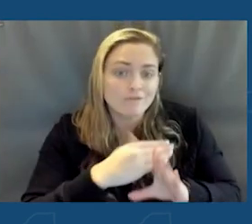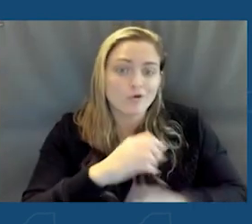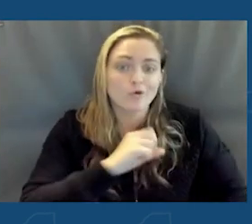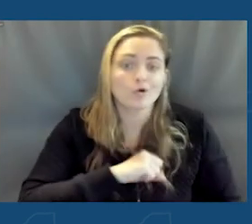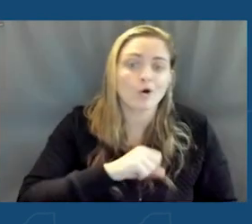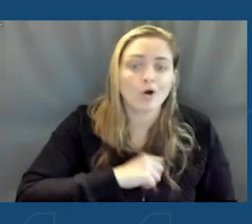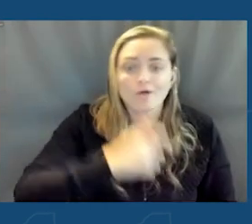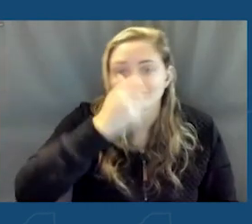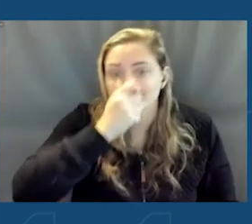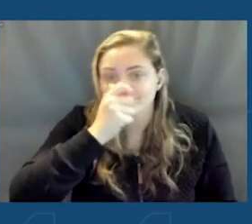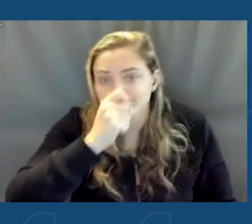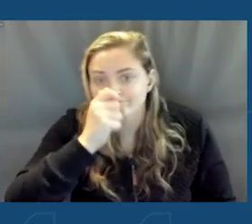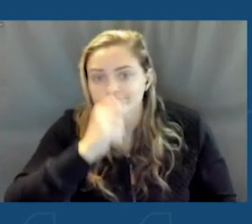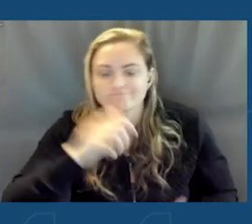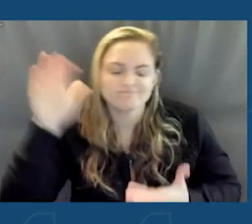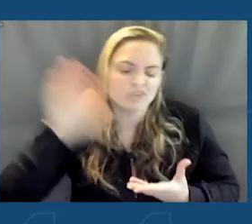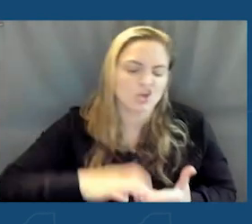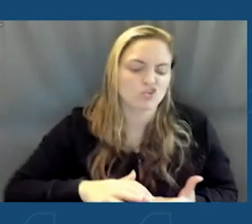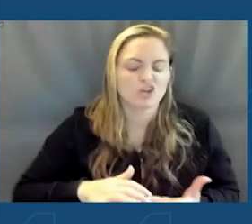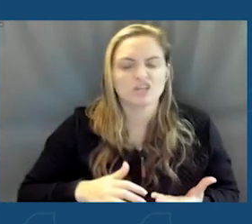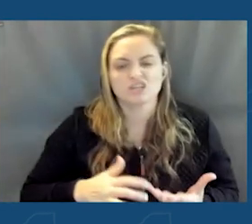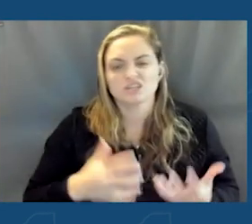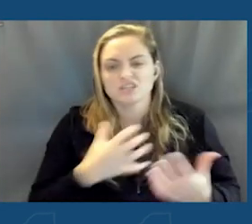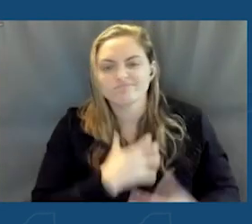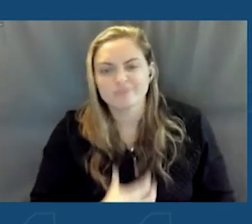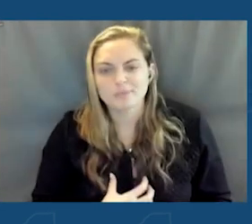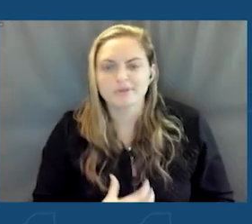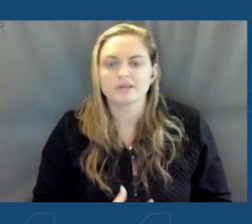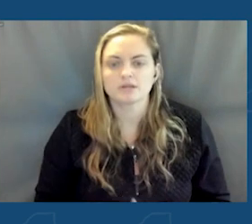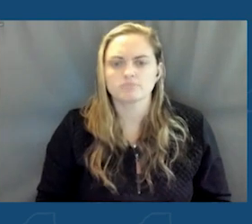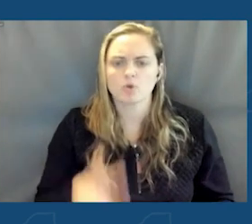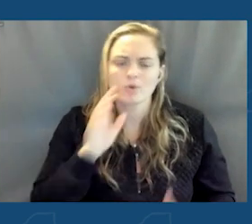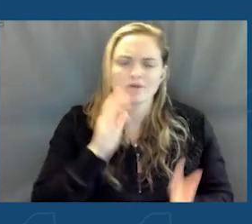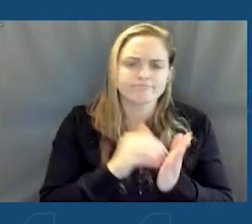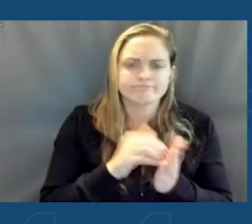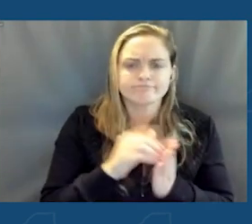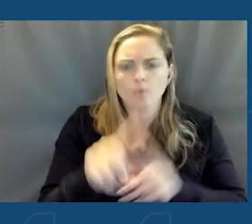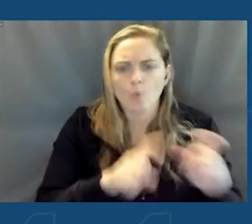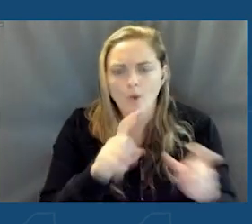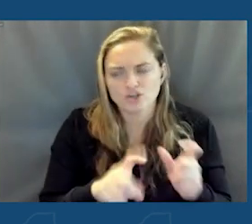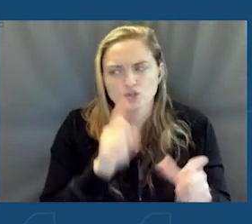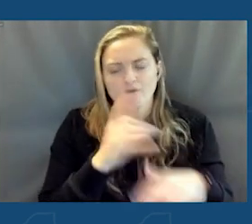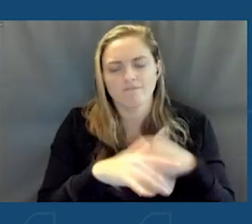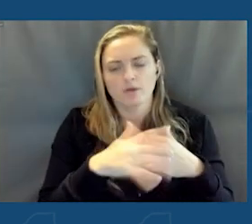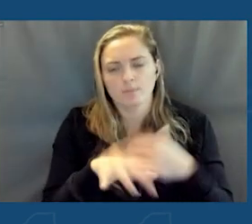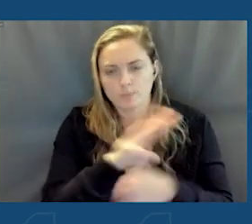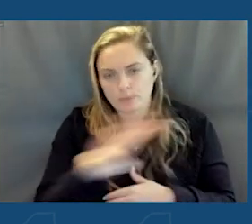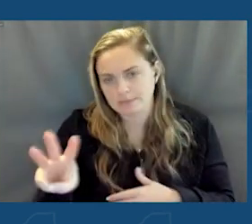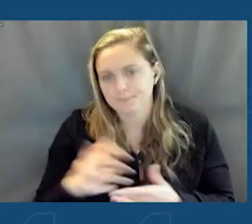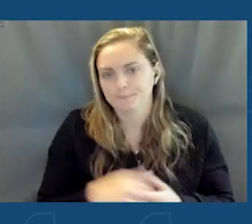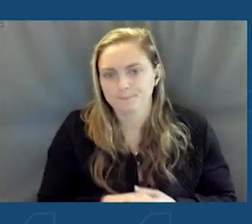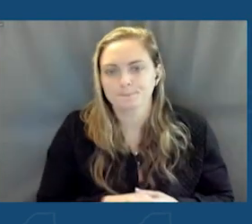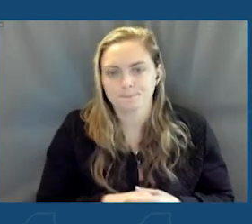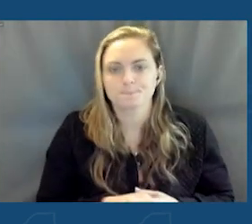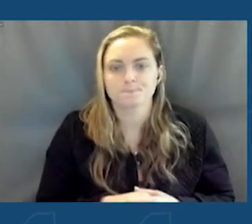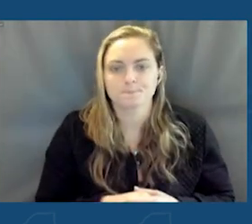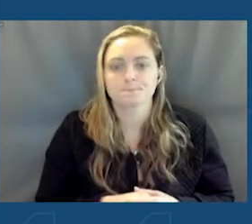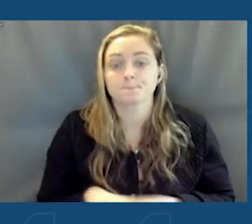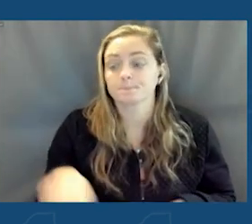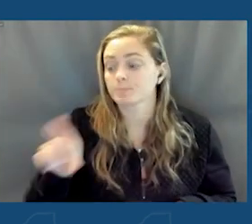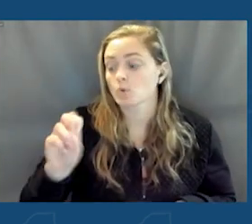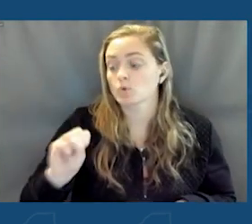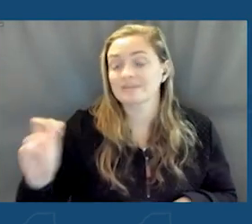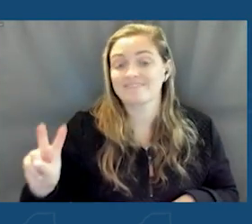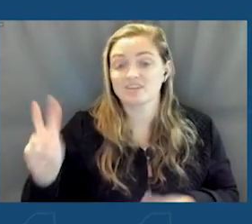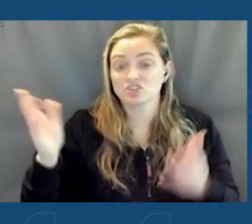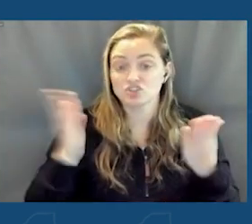appetite. And again, we have frequently asked questions on our website as well, so I want to make sure you know all about that. So RSV services for healthcare